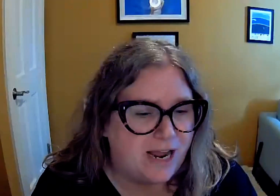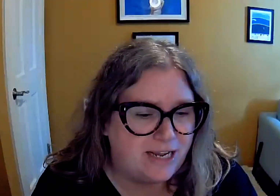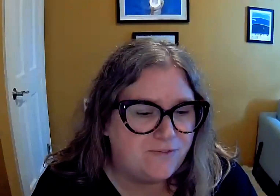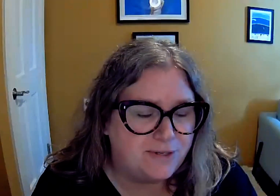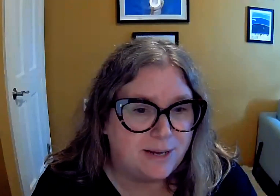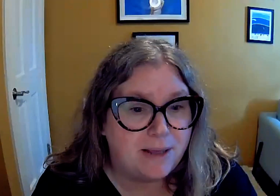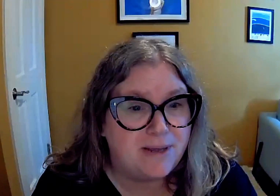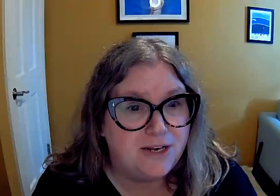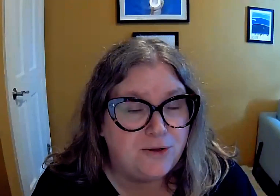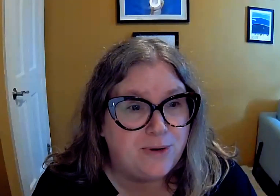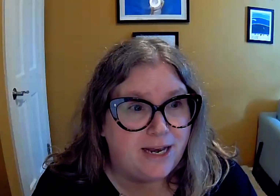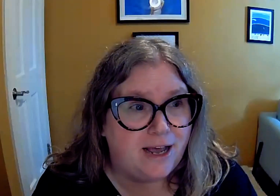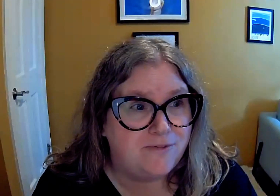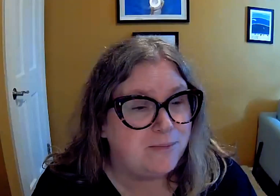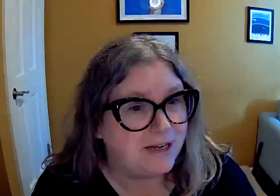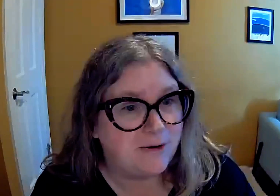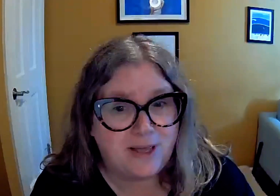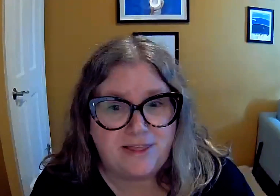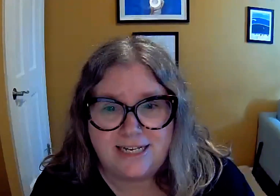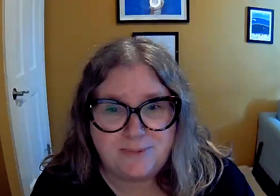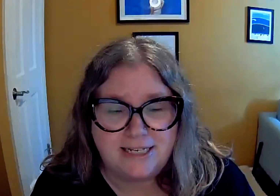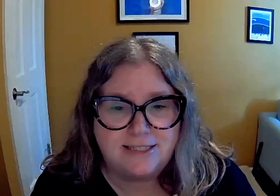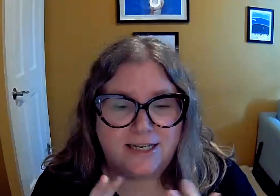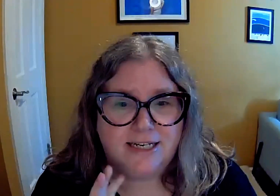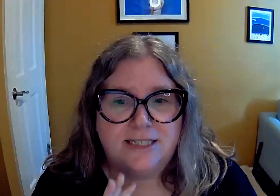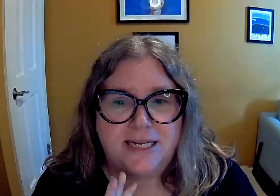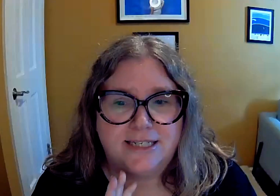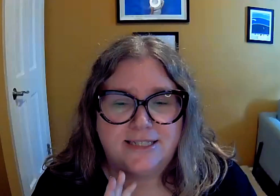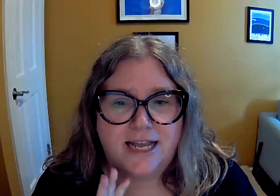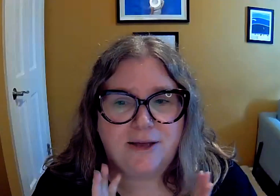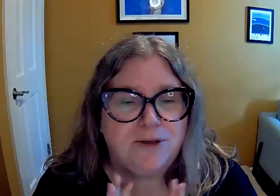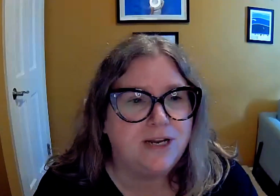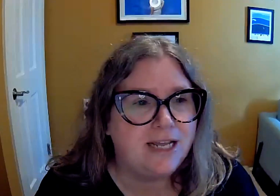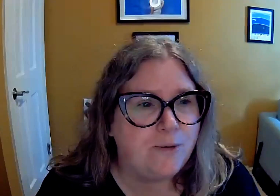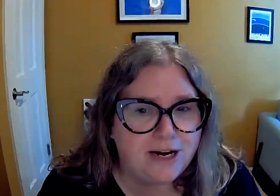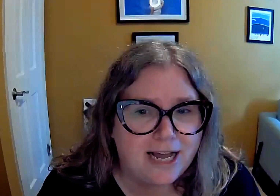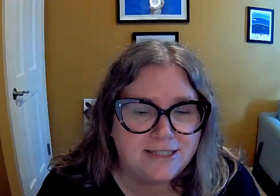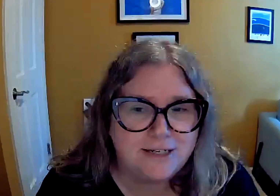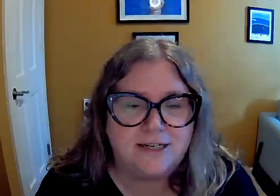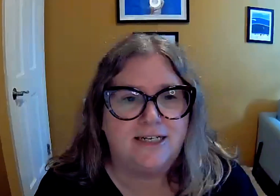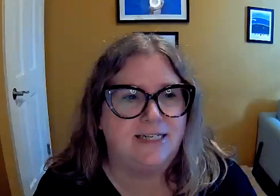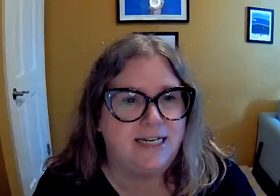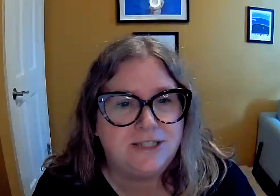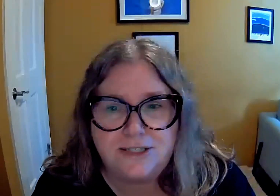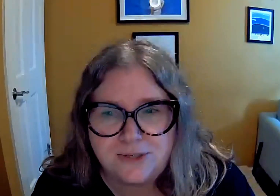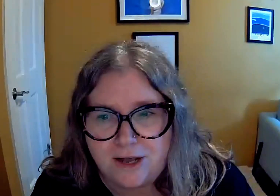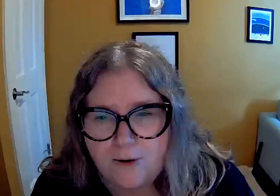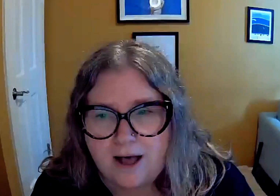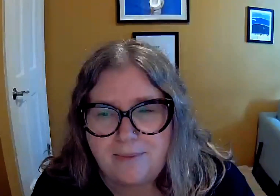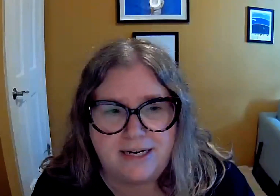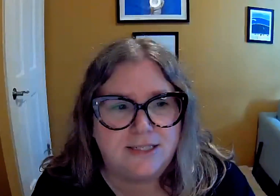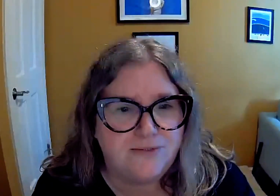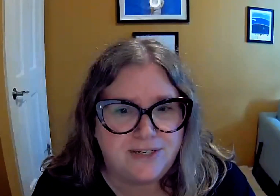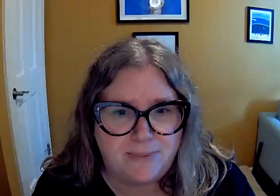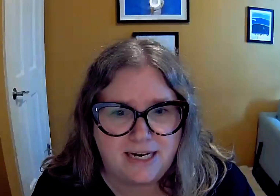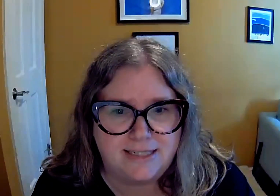today for any folks that might be new and unfamiliar with IndieSpace. IndieSpace is a community organizer, is an industry